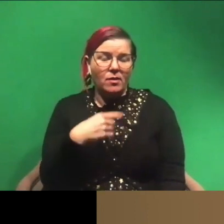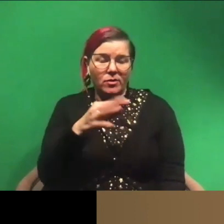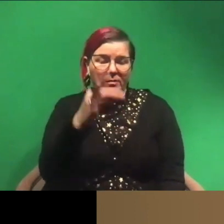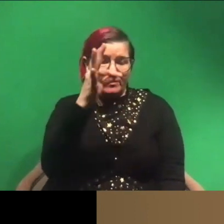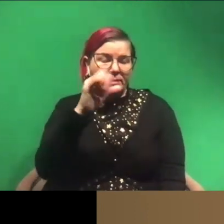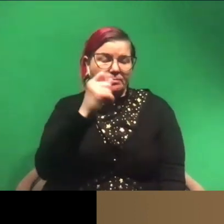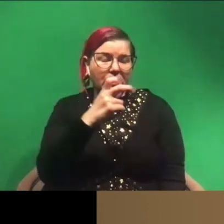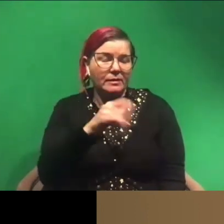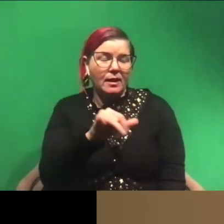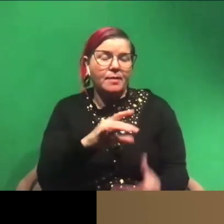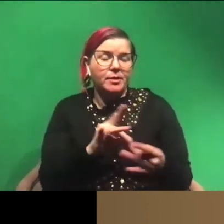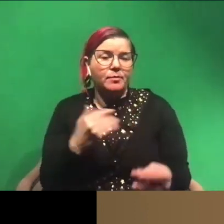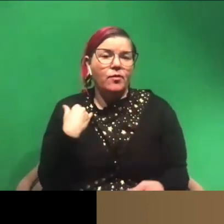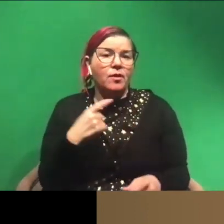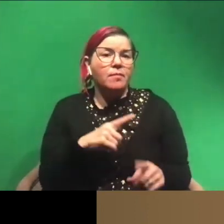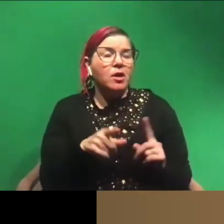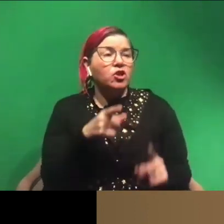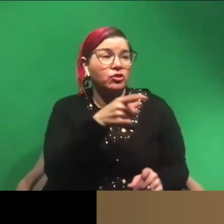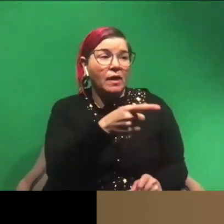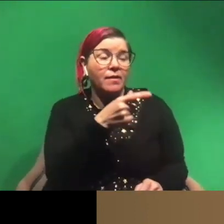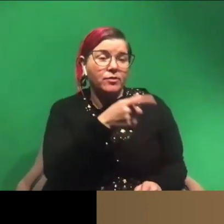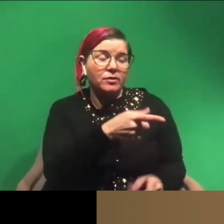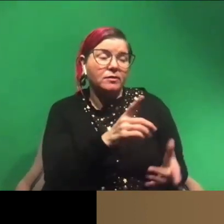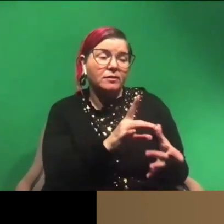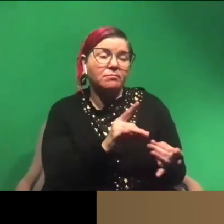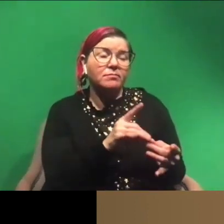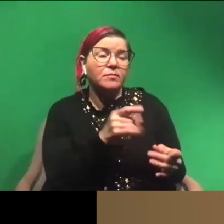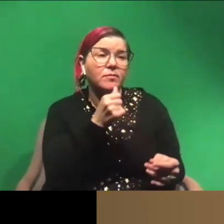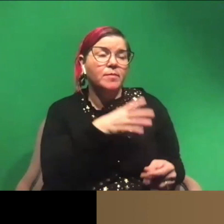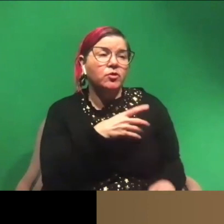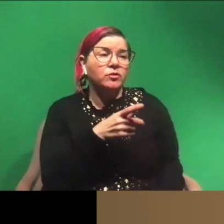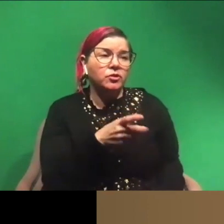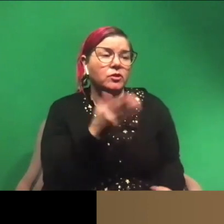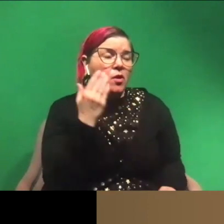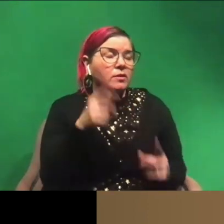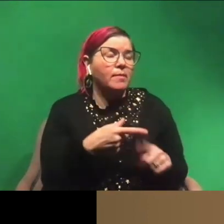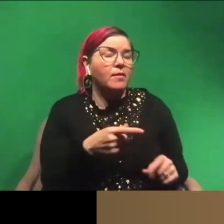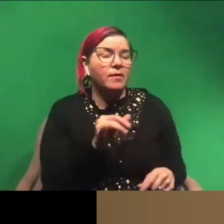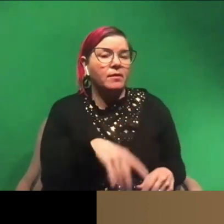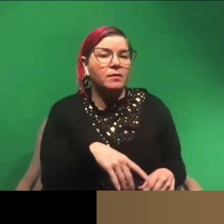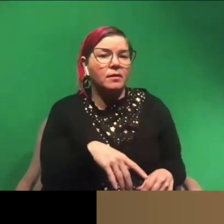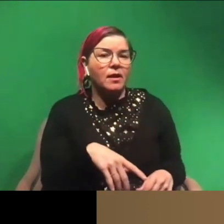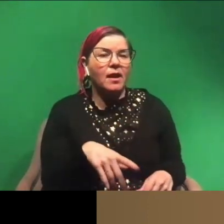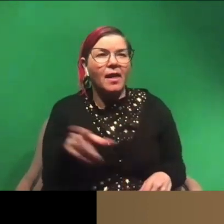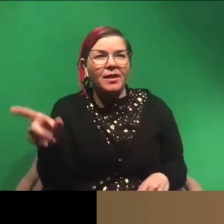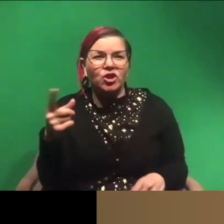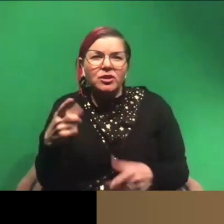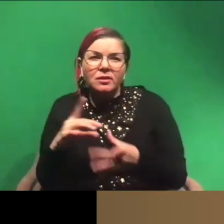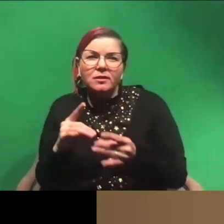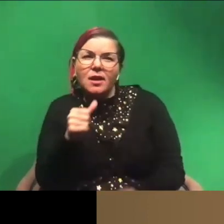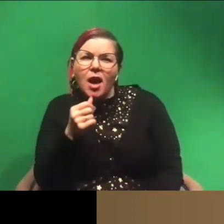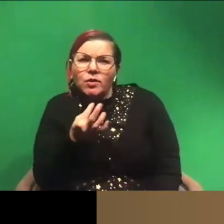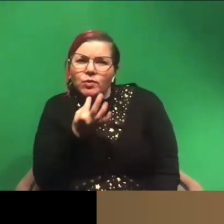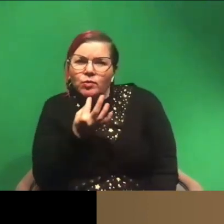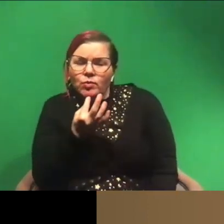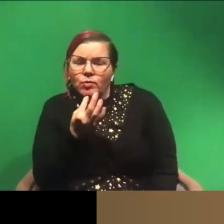like I said before, but she's definitely the person to go to for questions about Betelgeuse. Yeah, I think she said not soon is the last thing I